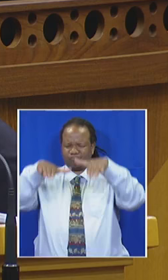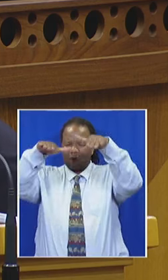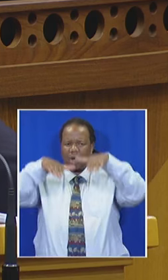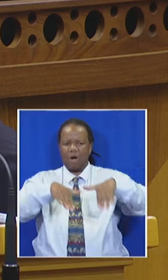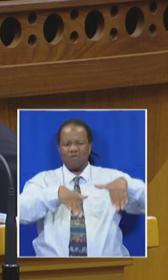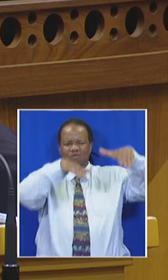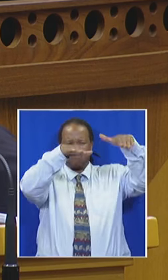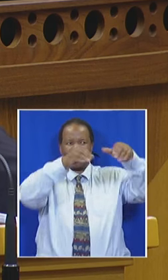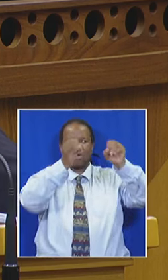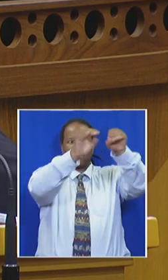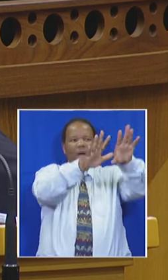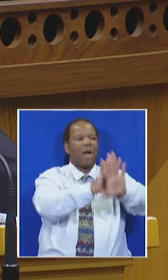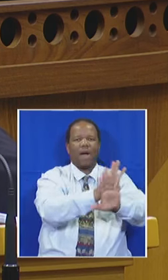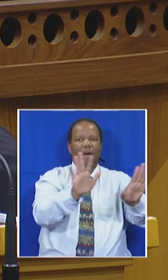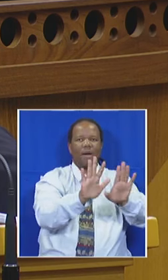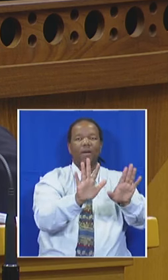Honorable Shenge,